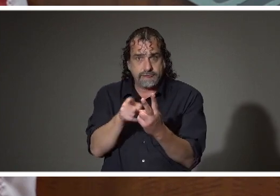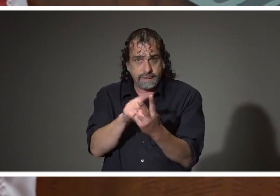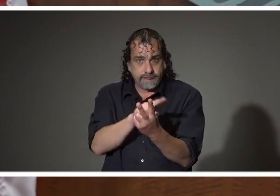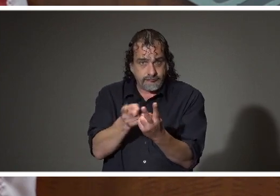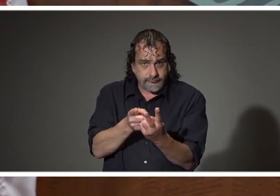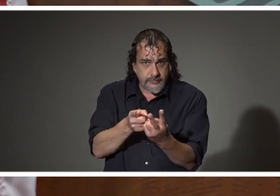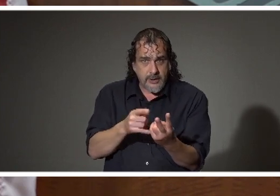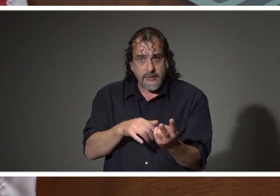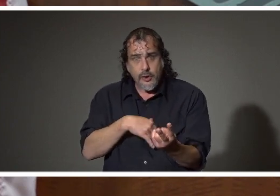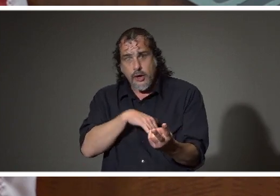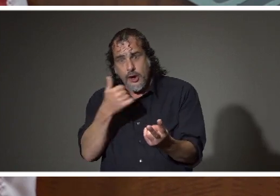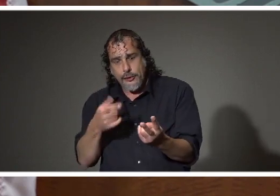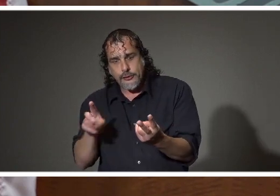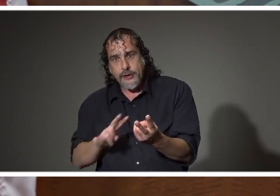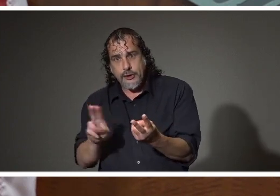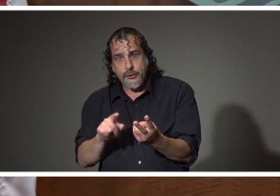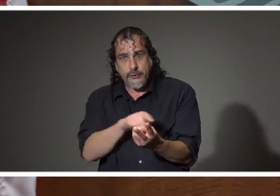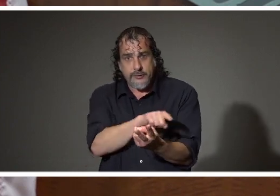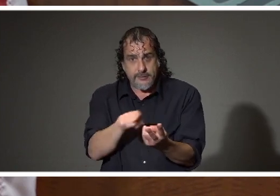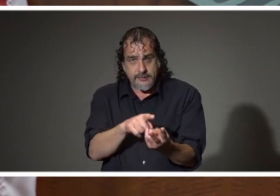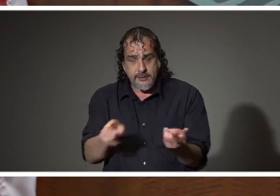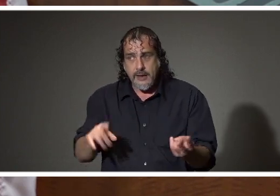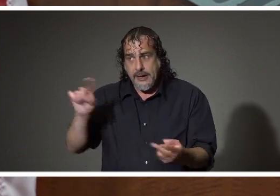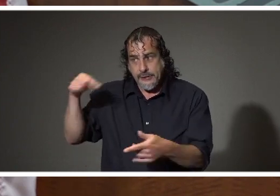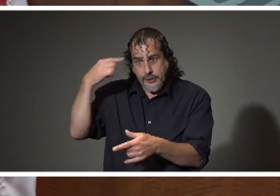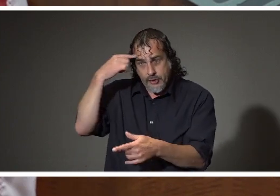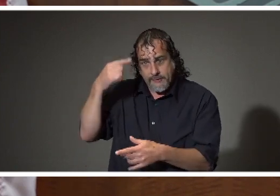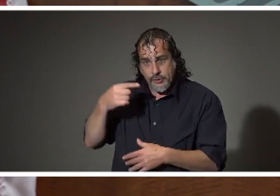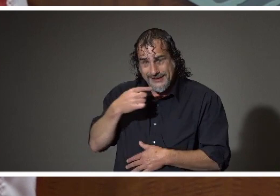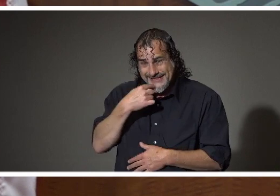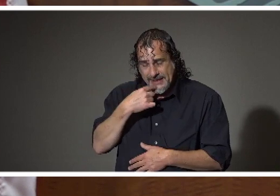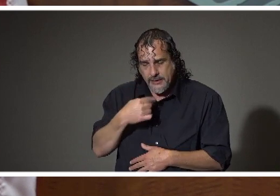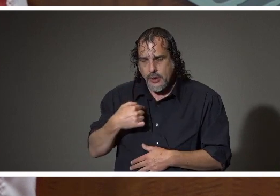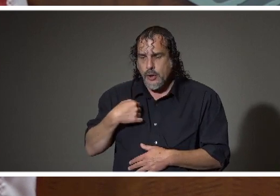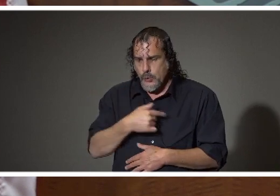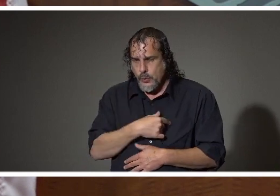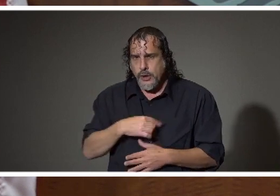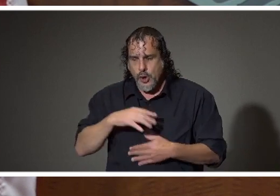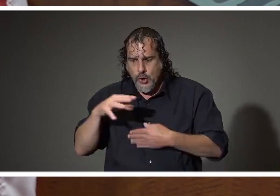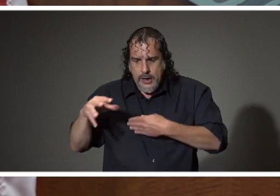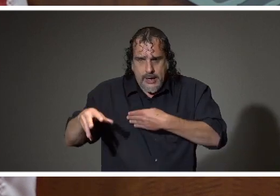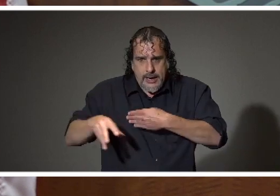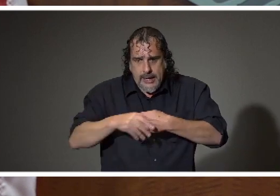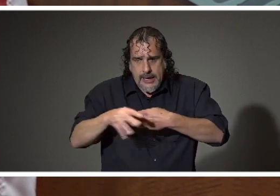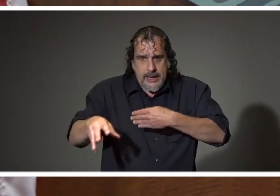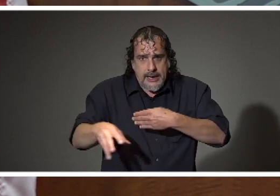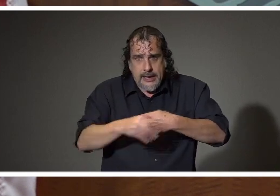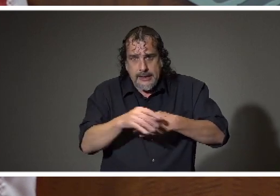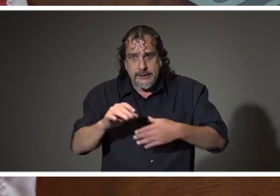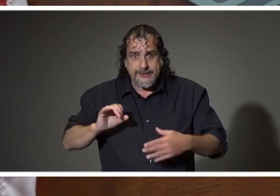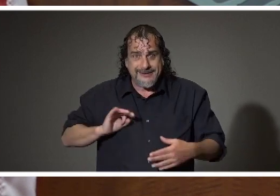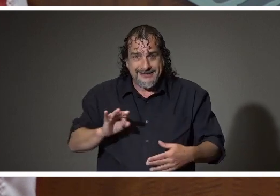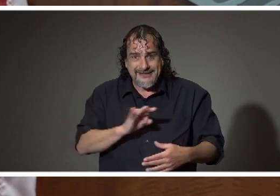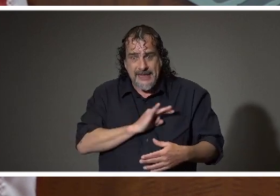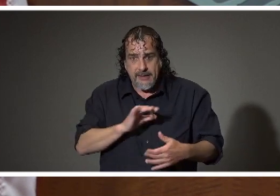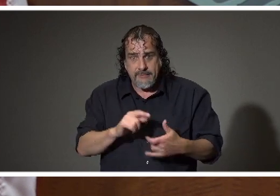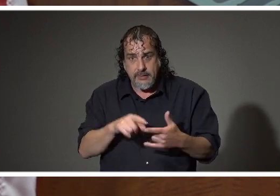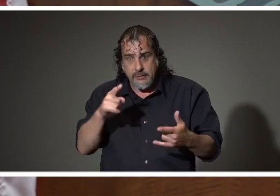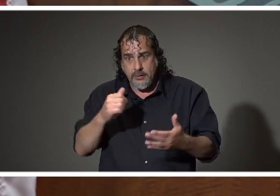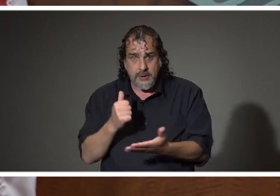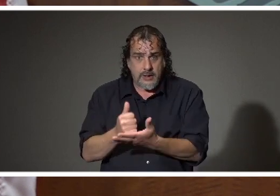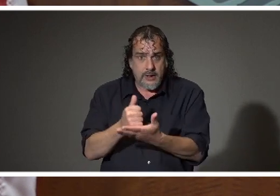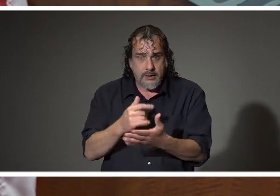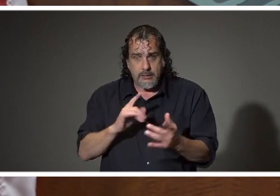that others can get through on the other lines. As Governor Reeves stated, we have added these people in line so that we can